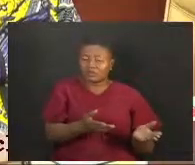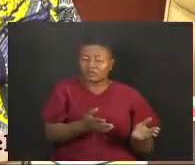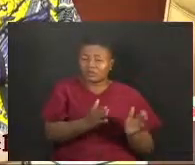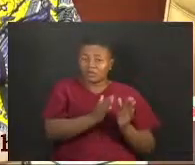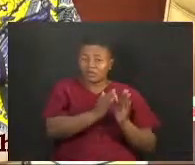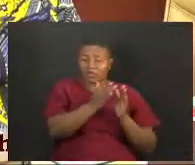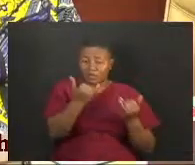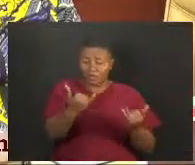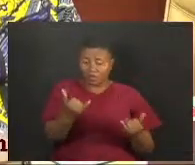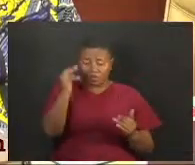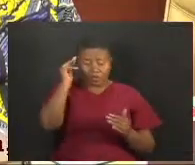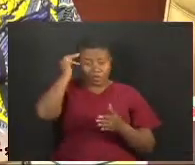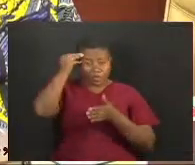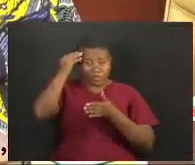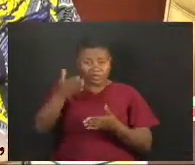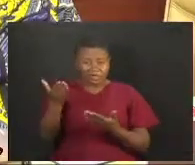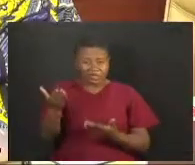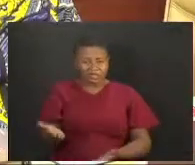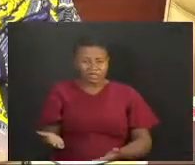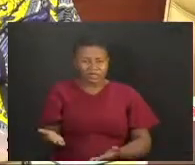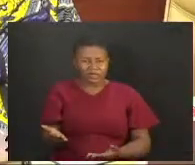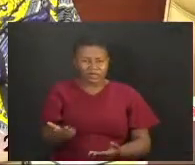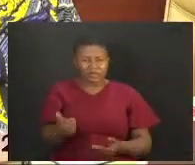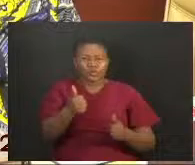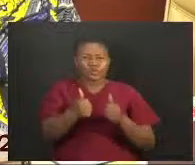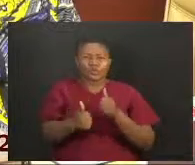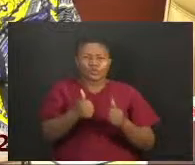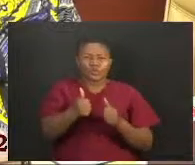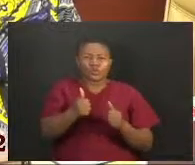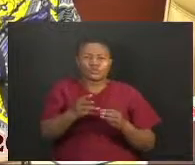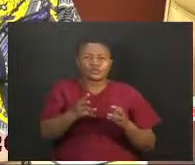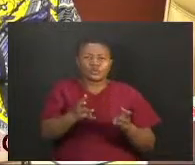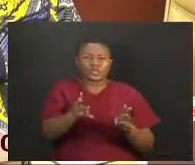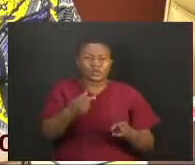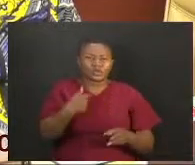minister is here, in which form are we going to listen to him?